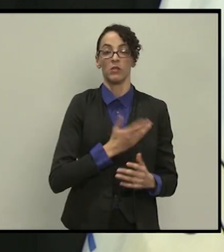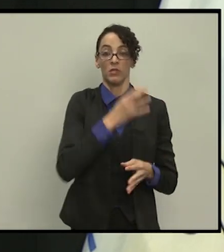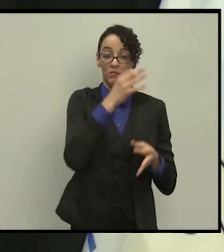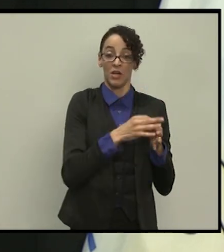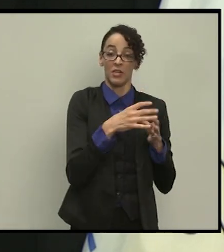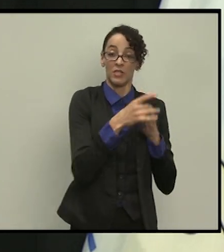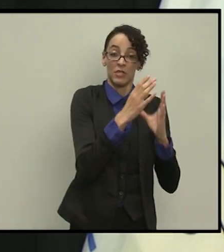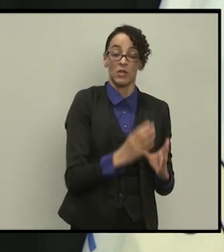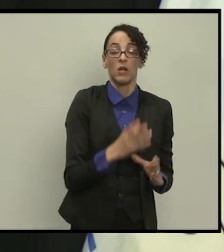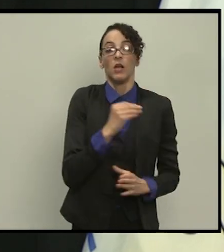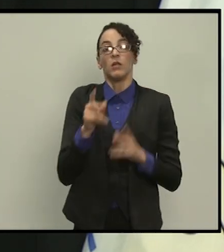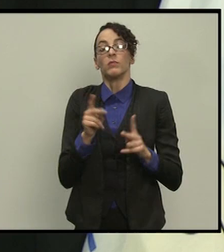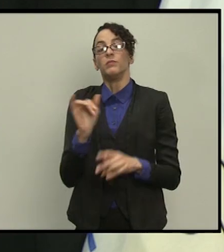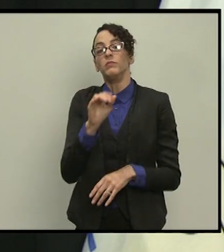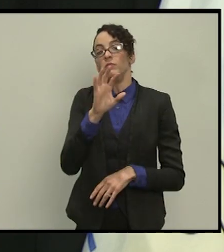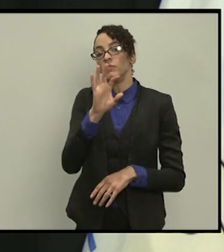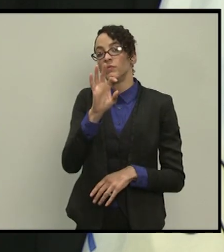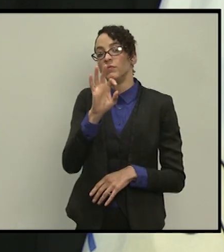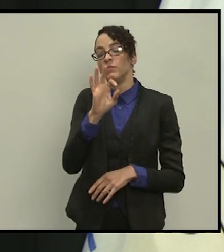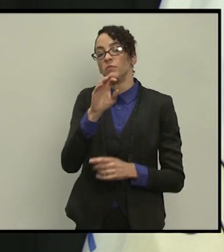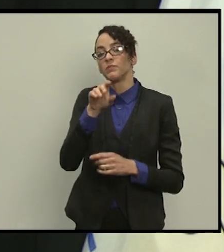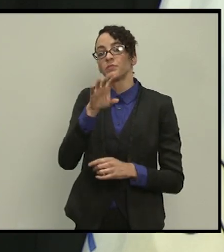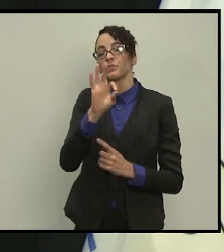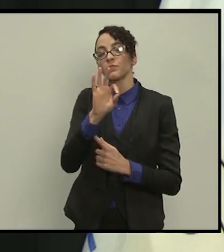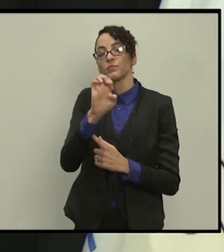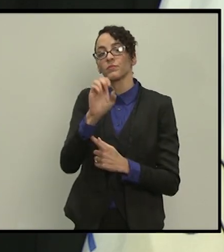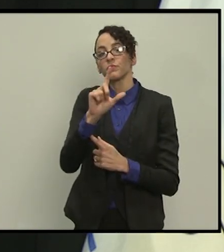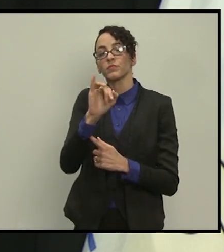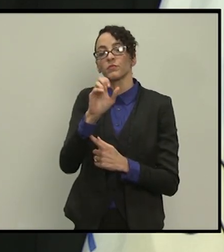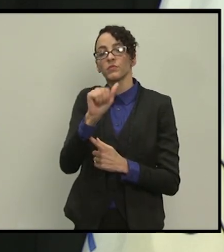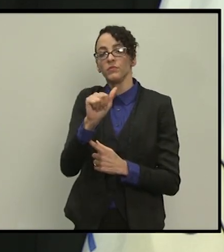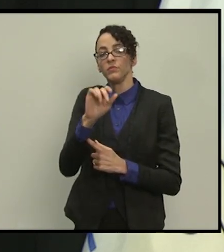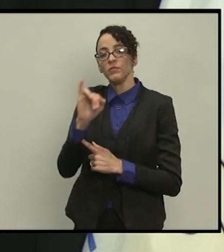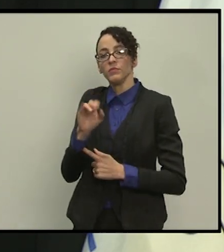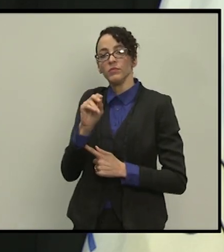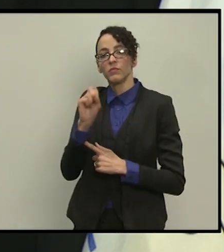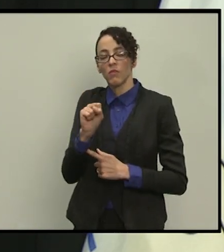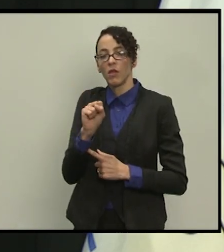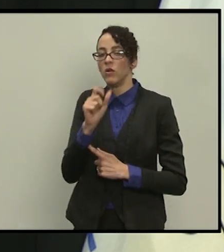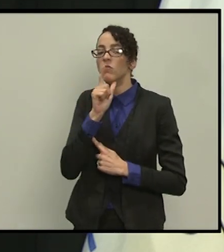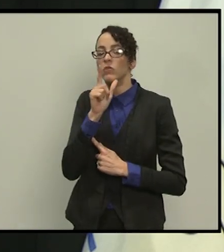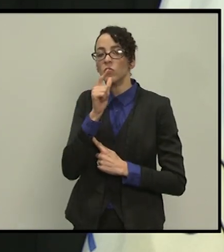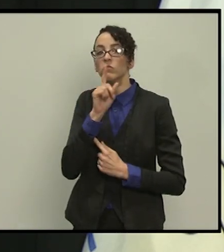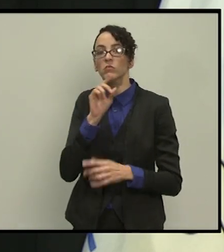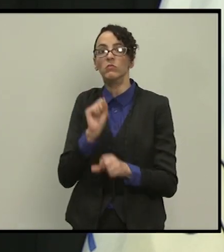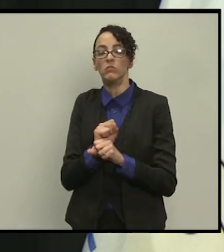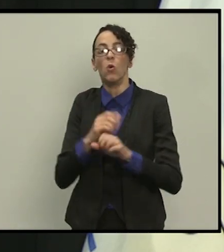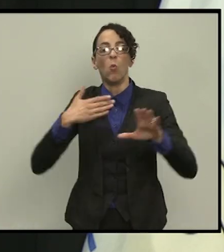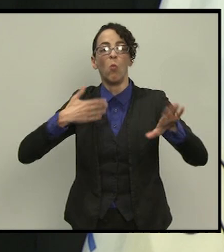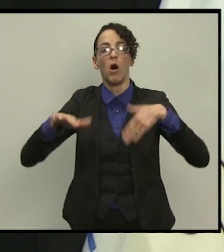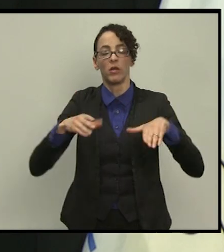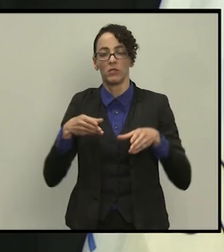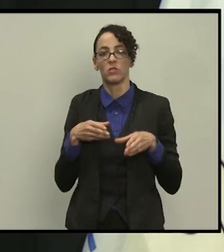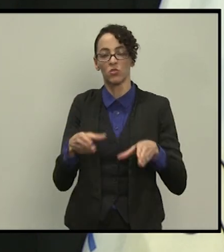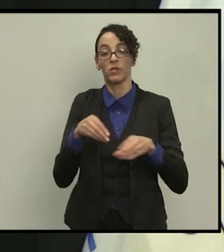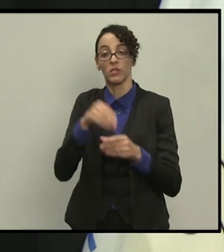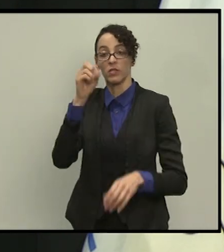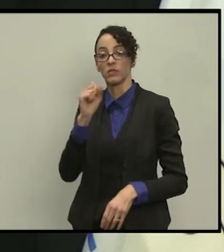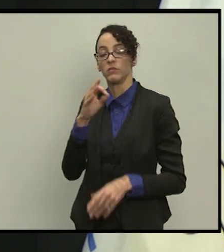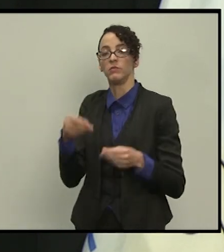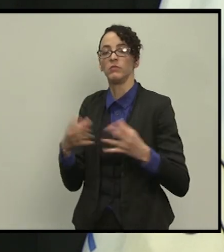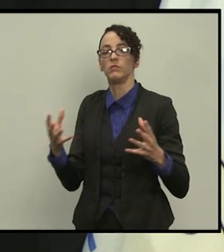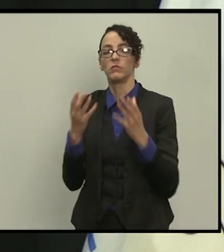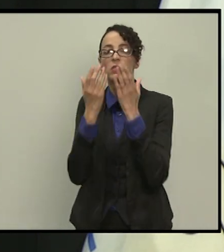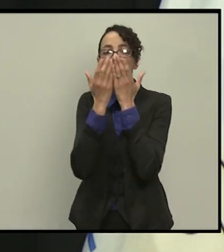like Felicia Jones, who has literally been walking the streets of San Francisco passing out masks. Today,